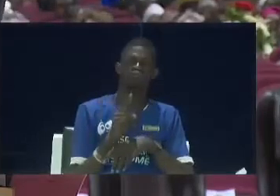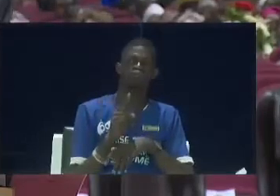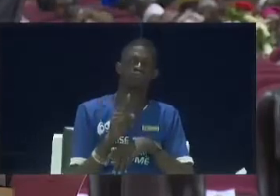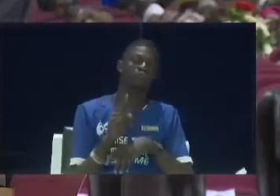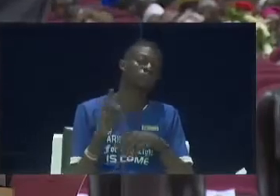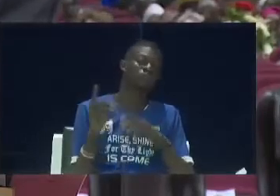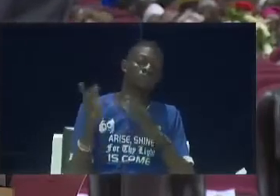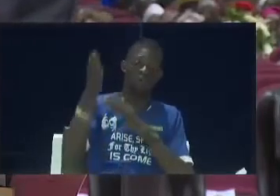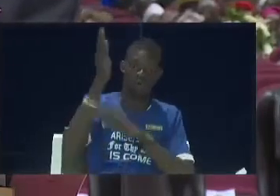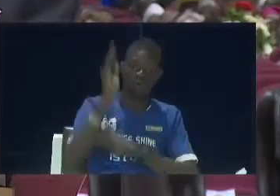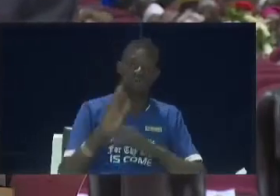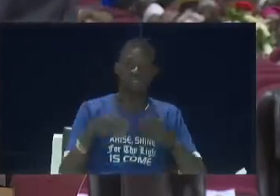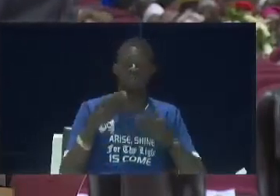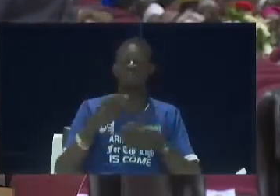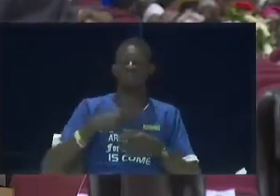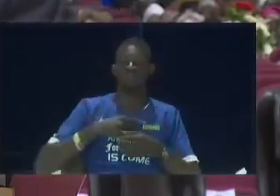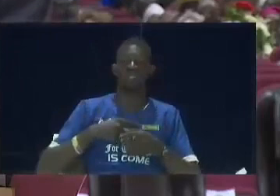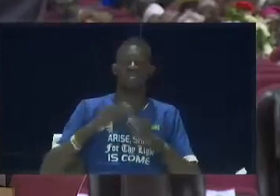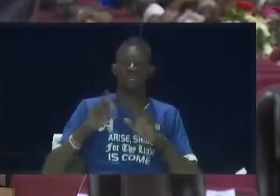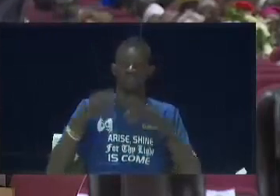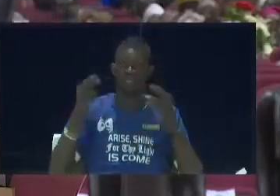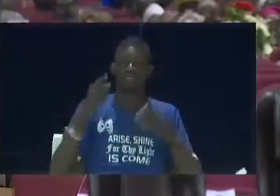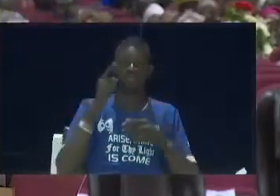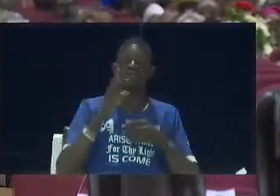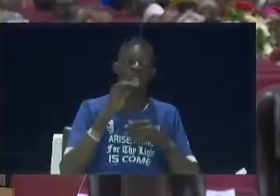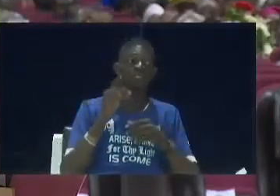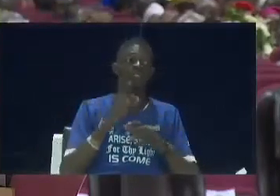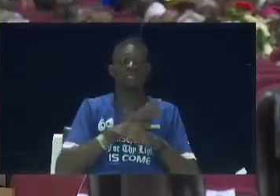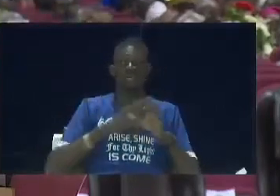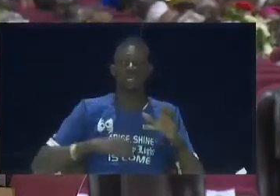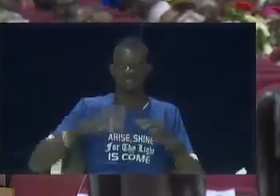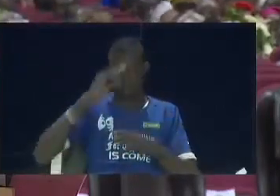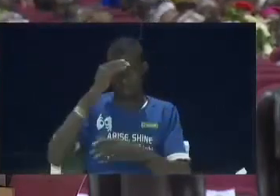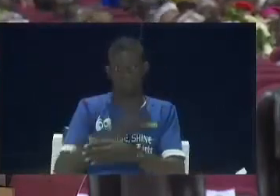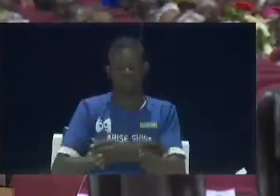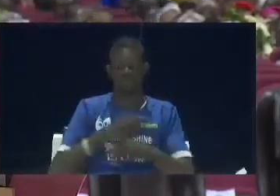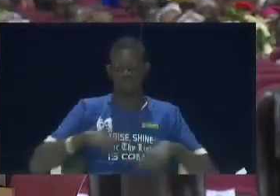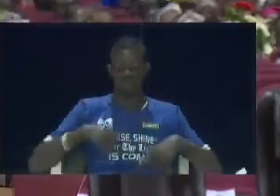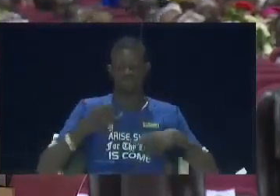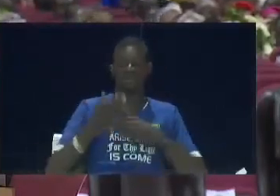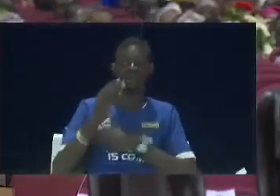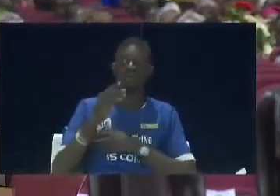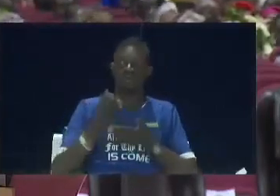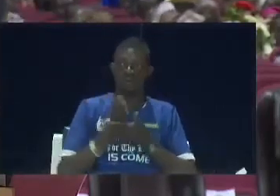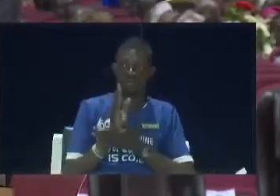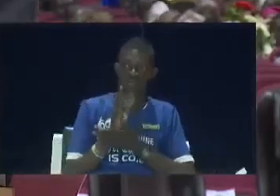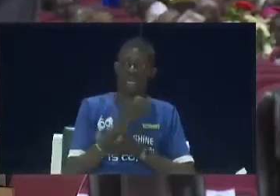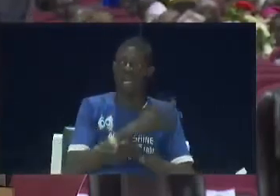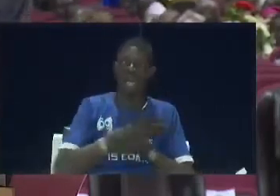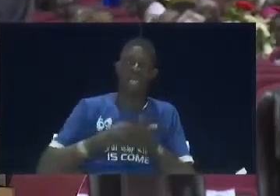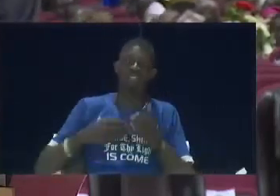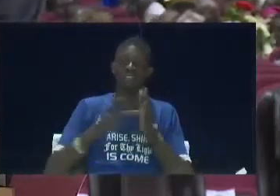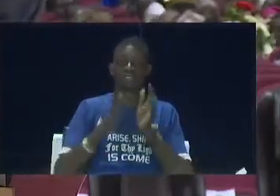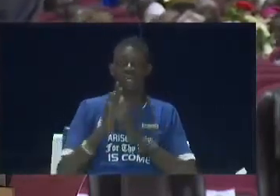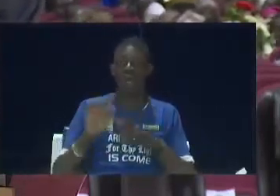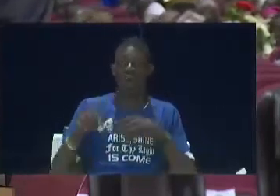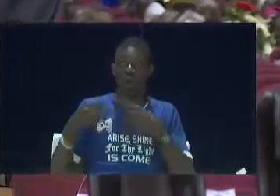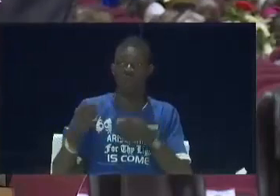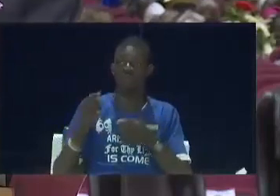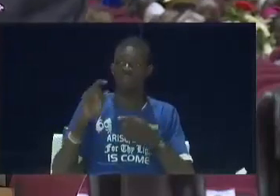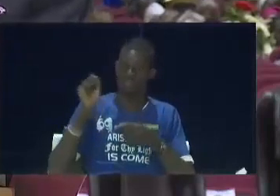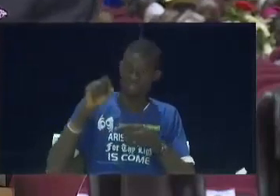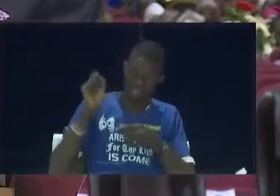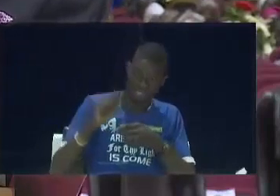God gave Peter a revelation. He said, thou art the Christ, the Son of the living God. All right? And Jesus went on to say,